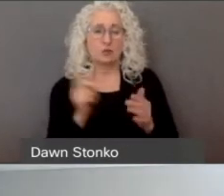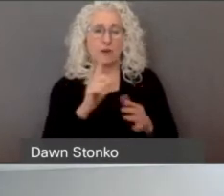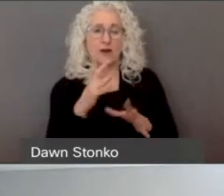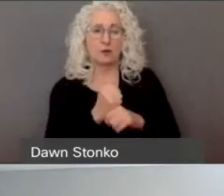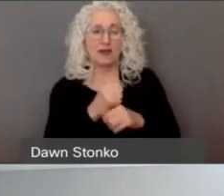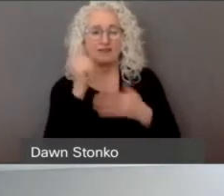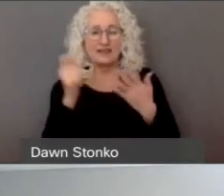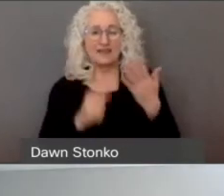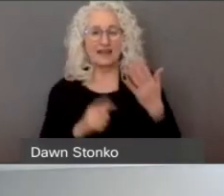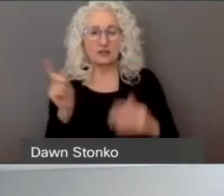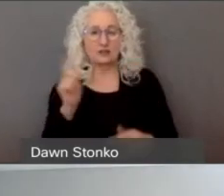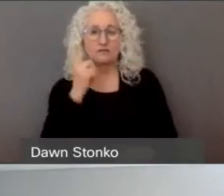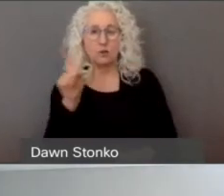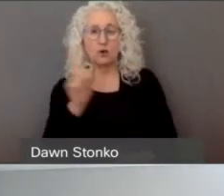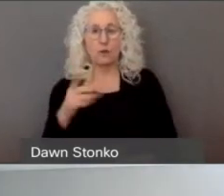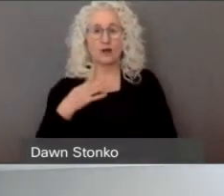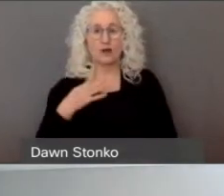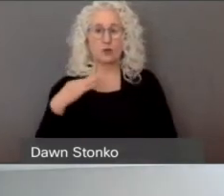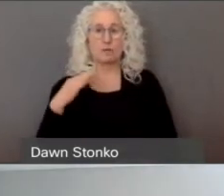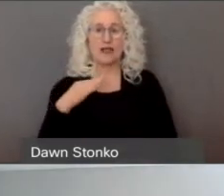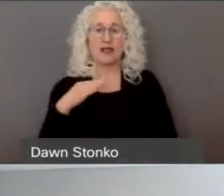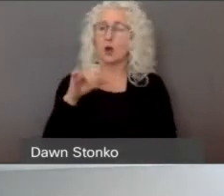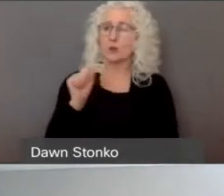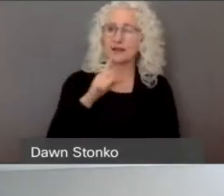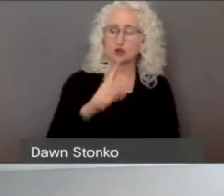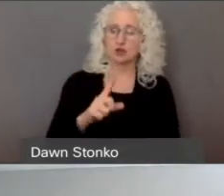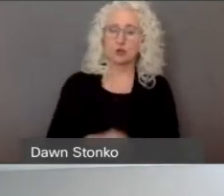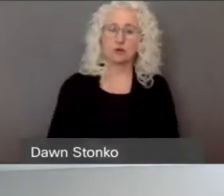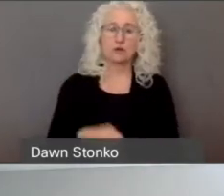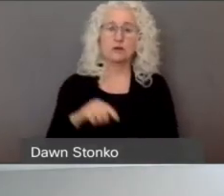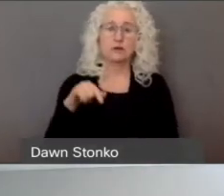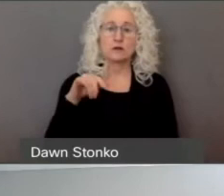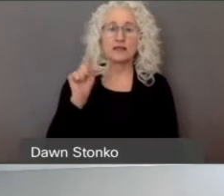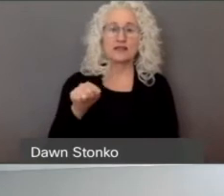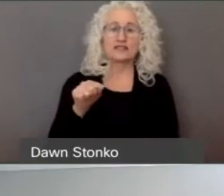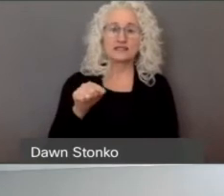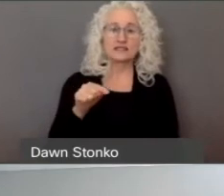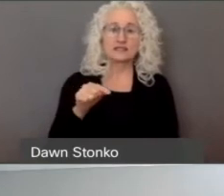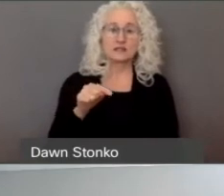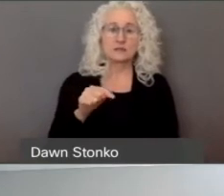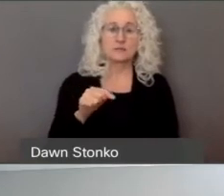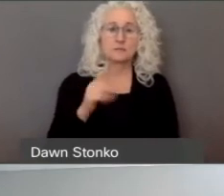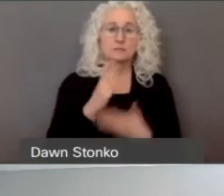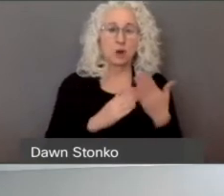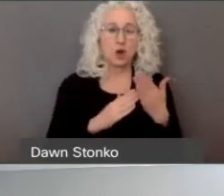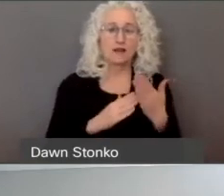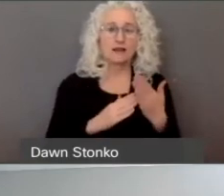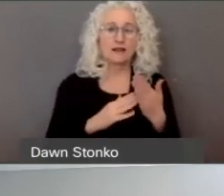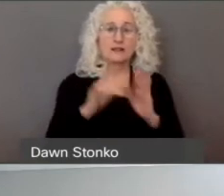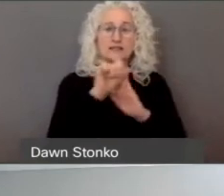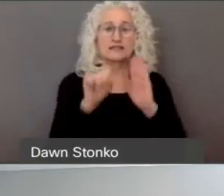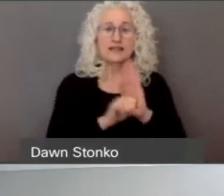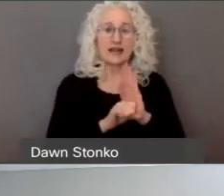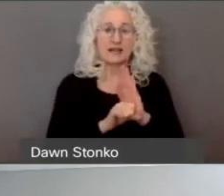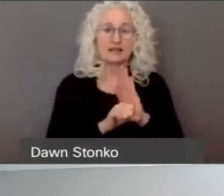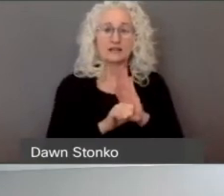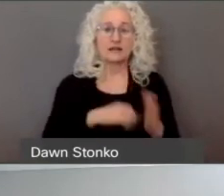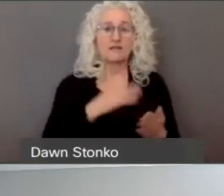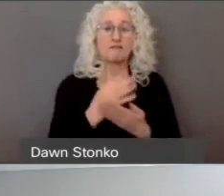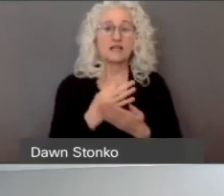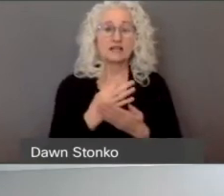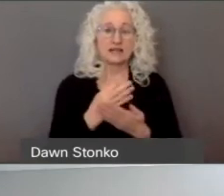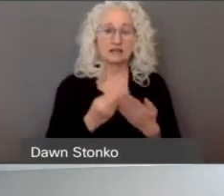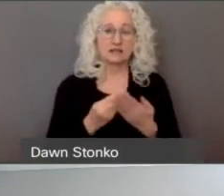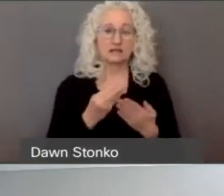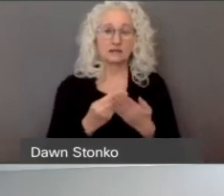Yeah, absolutely. So this is in part state funding,